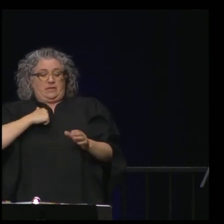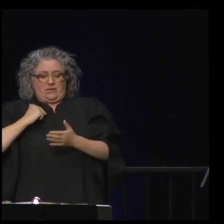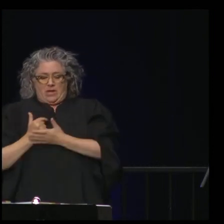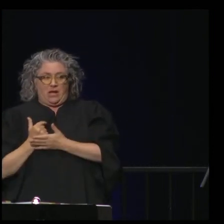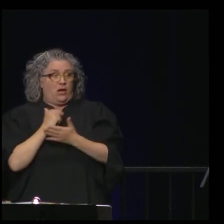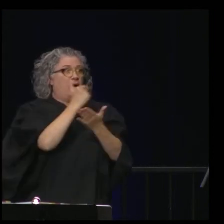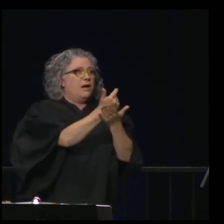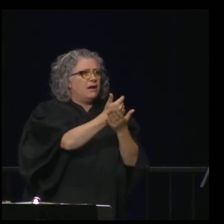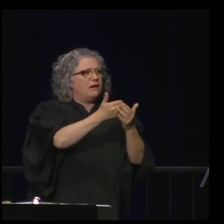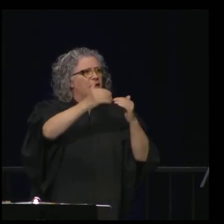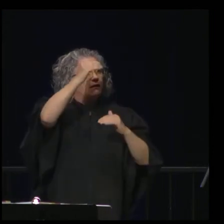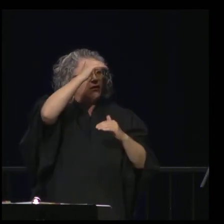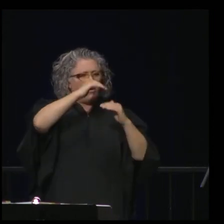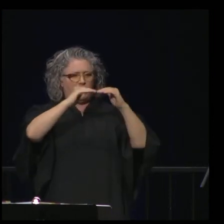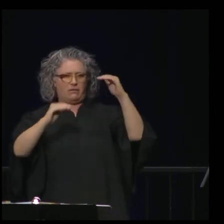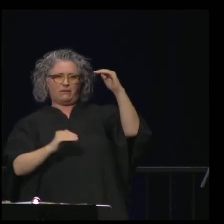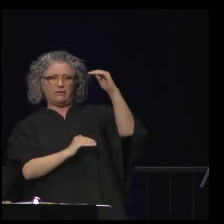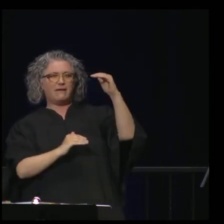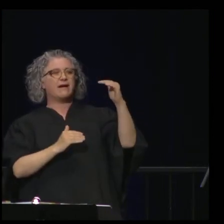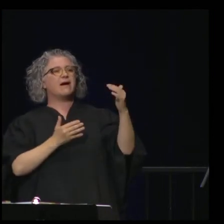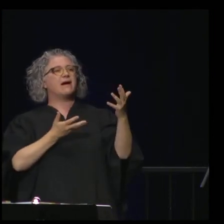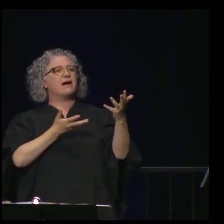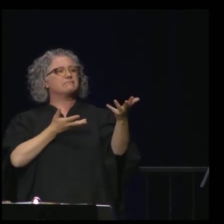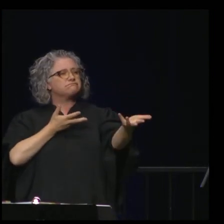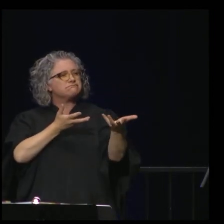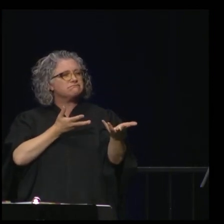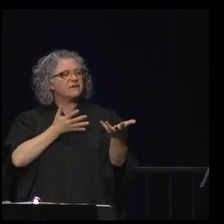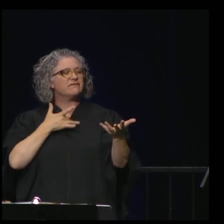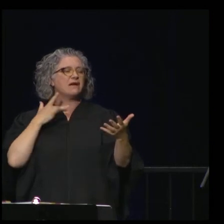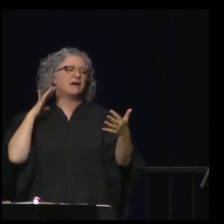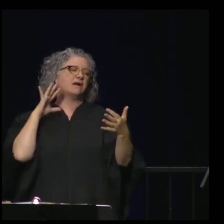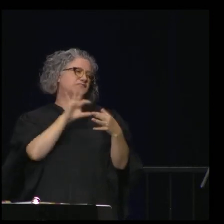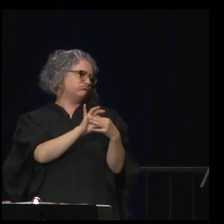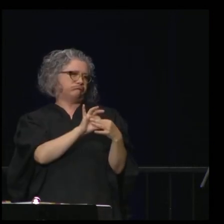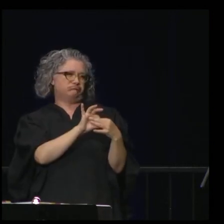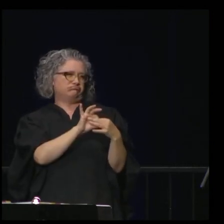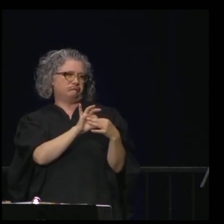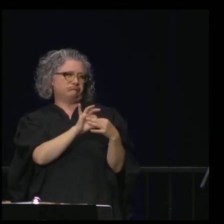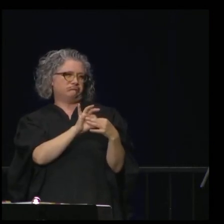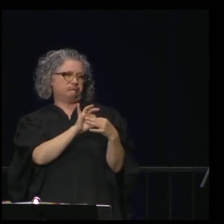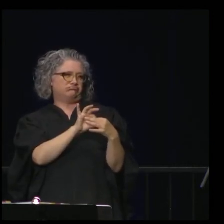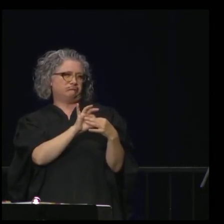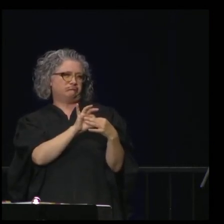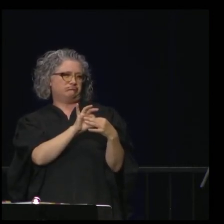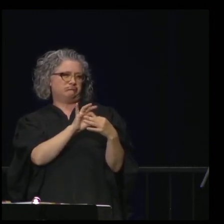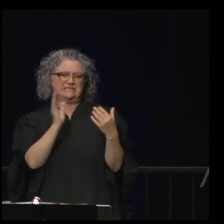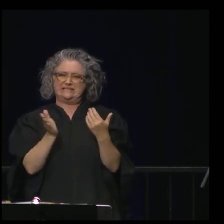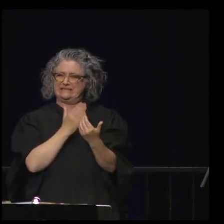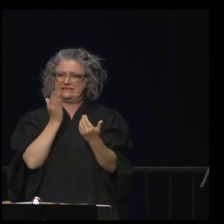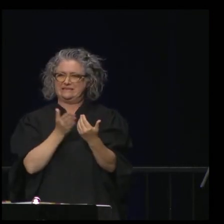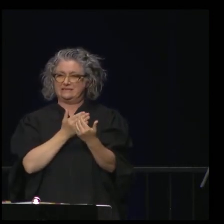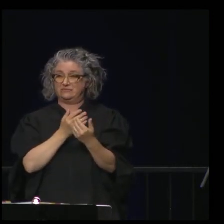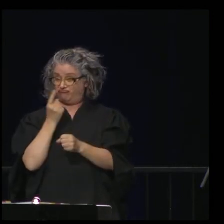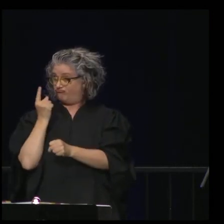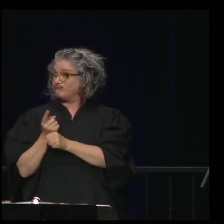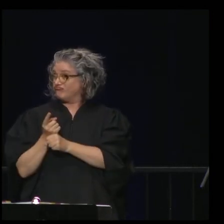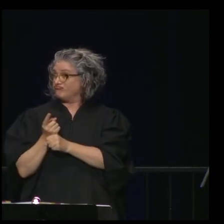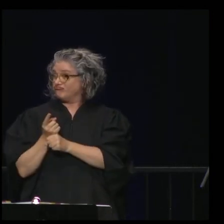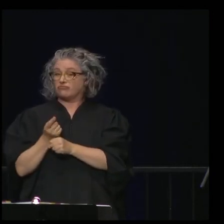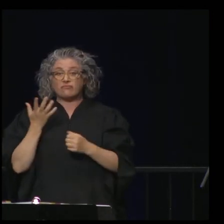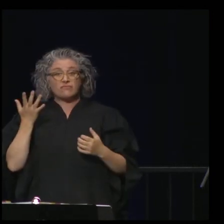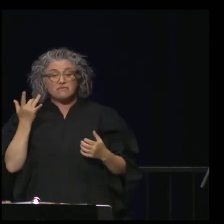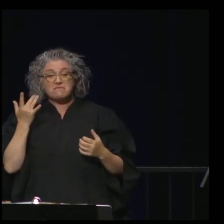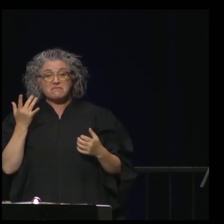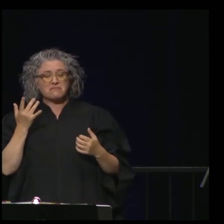10 years after you, you will feel like you know them. And you won't be wrong, because you will see